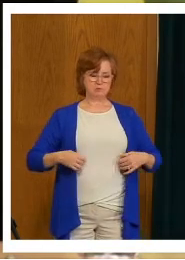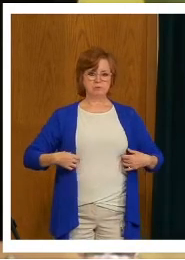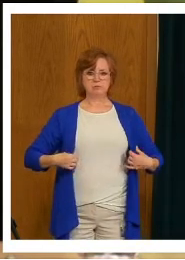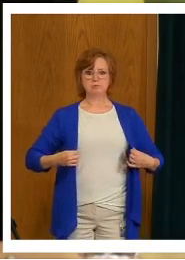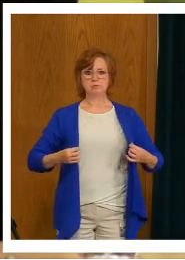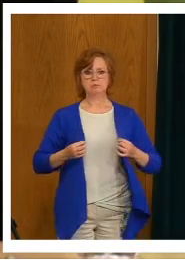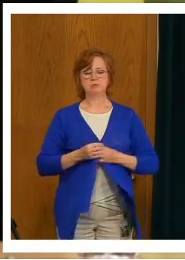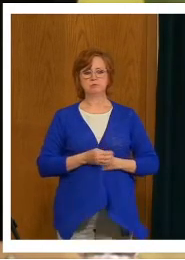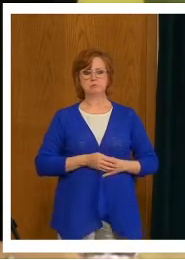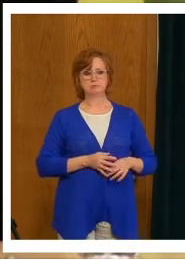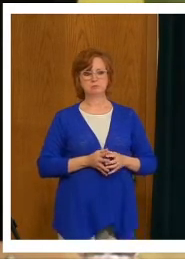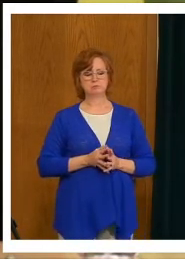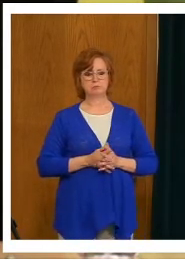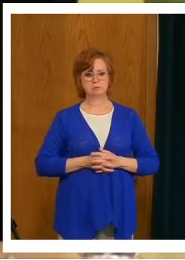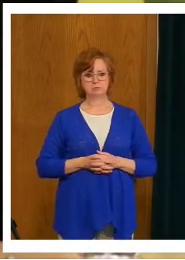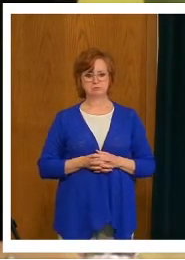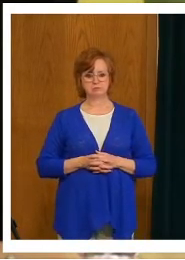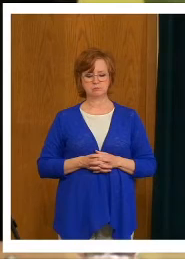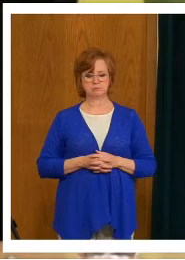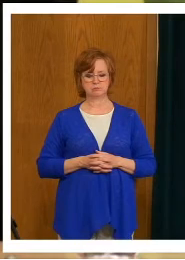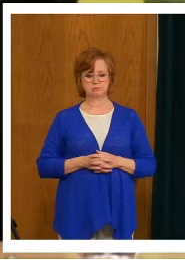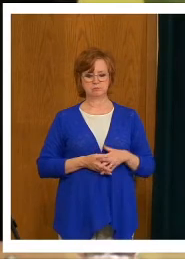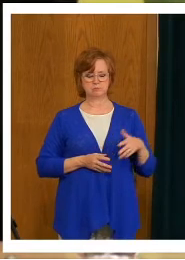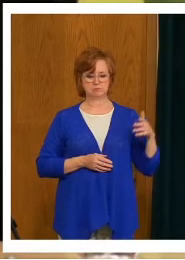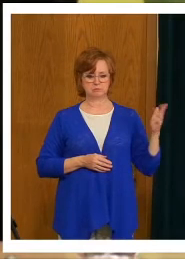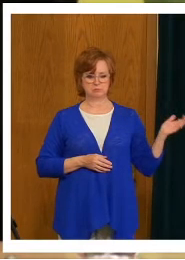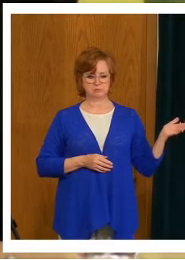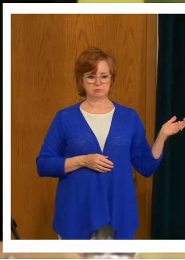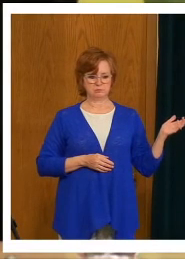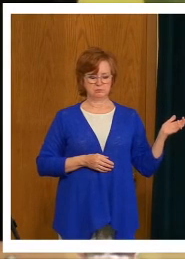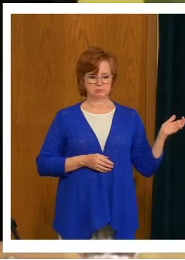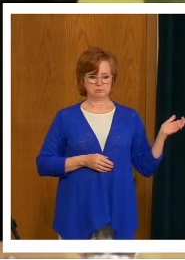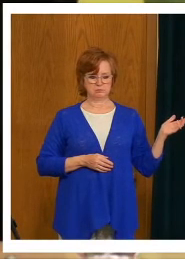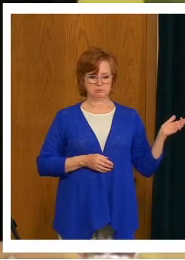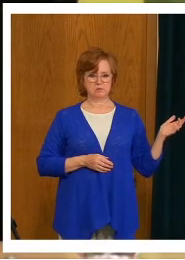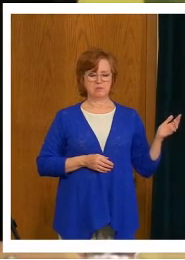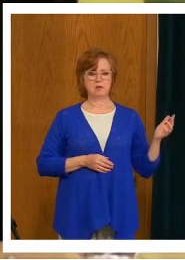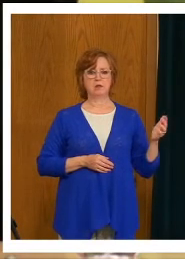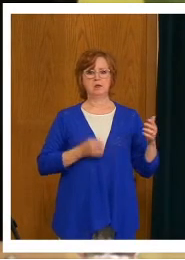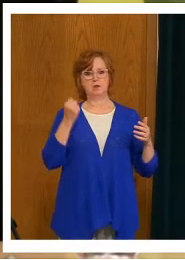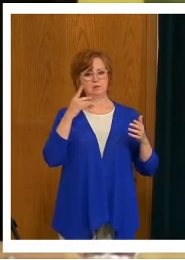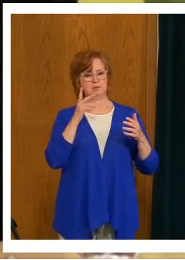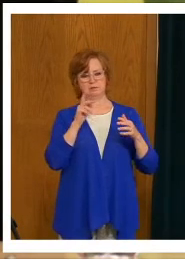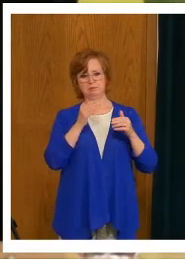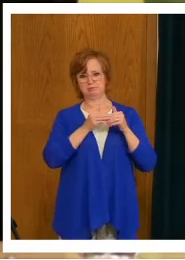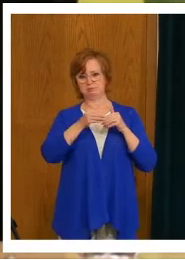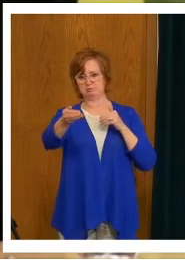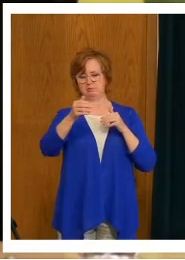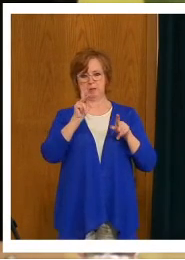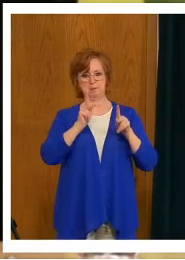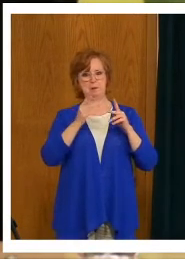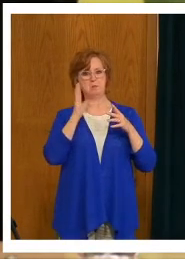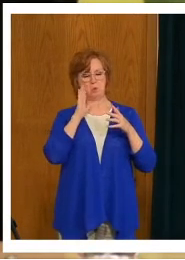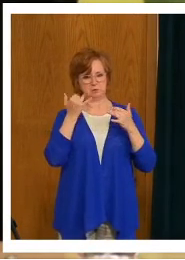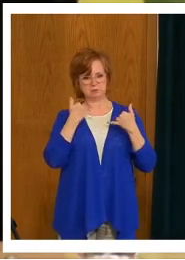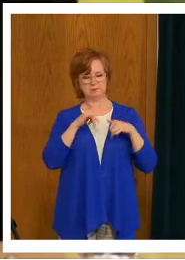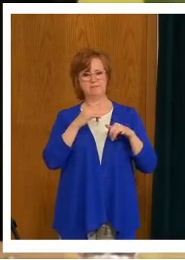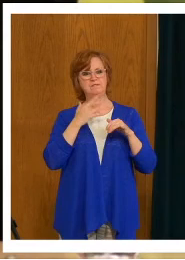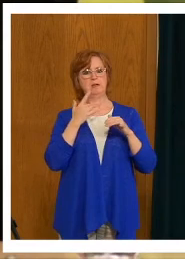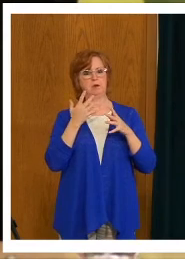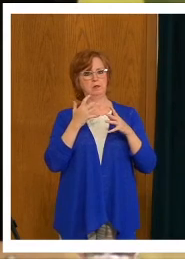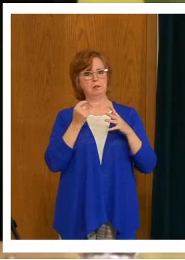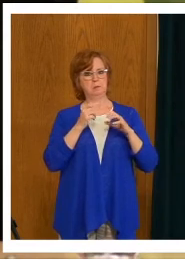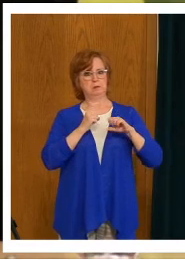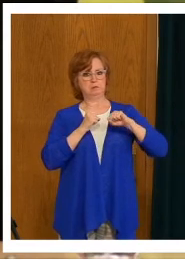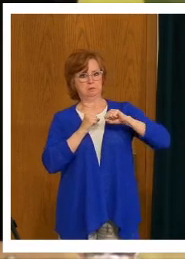distancing not by public health measure, but by people's action be part of everyday life as we move forward. As far as the